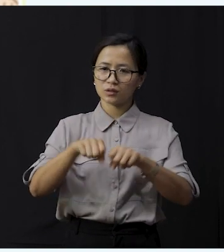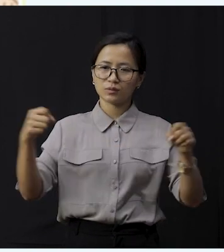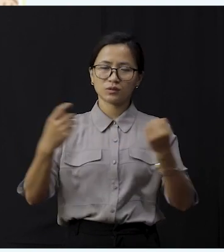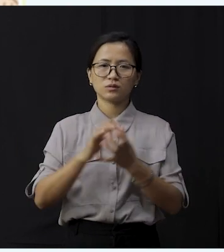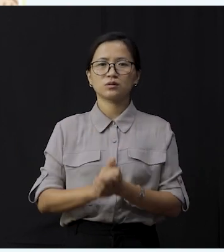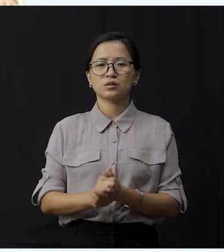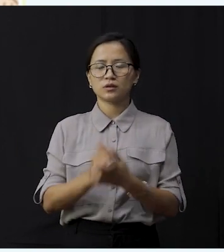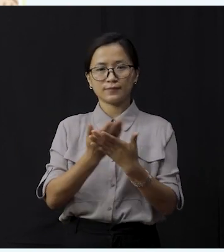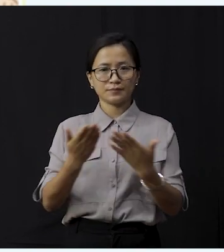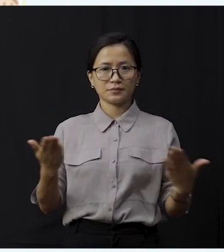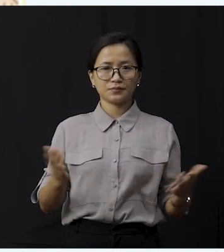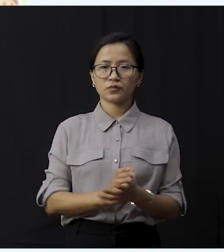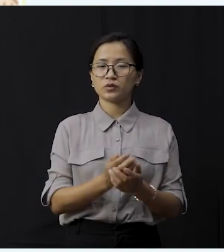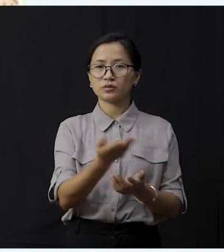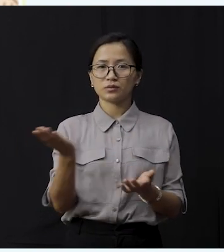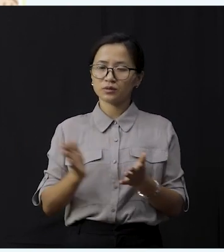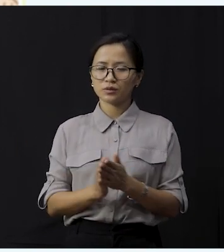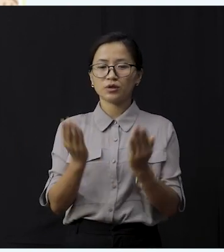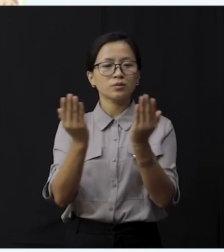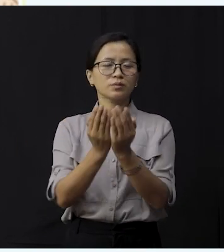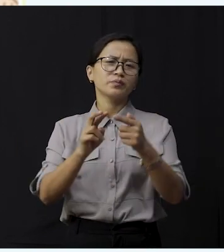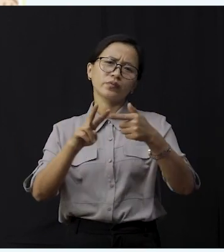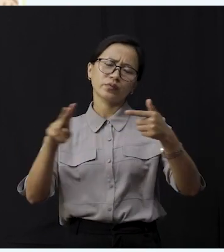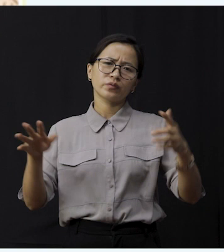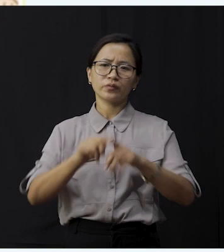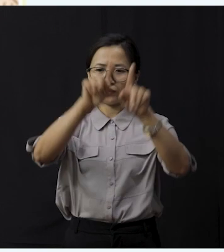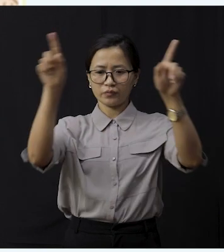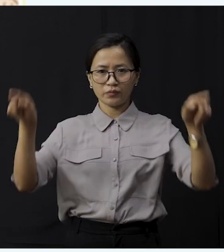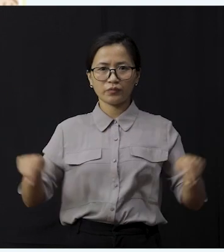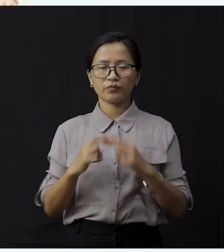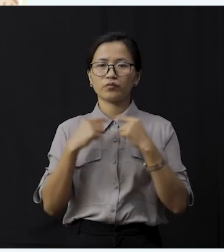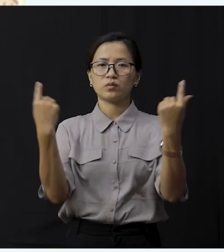the property that is there in the library. So in the library, we used to